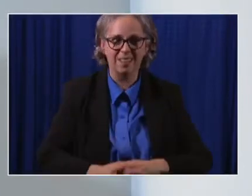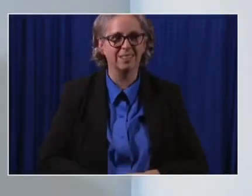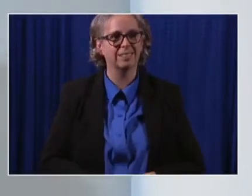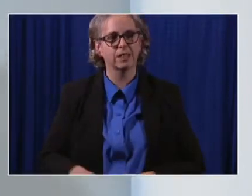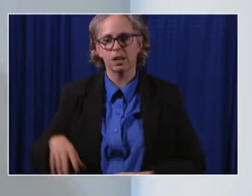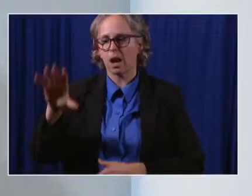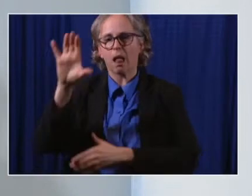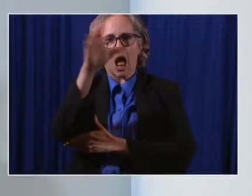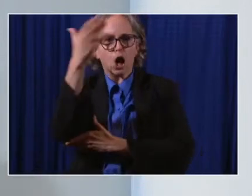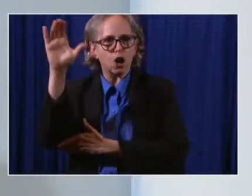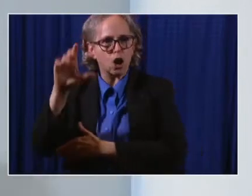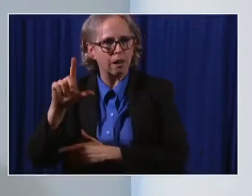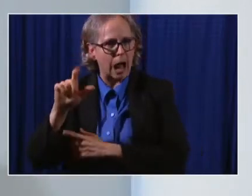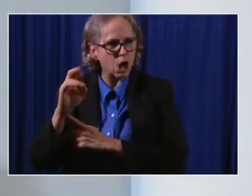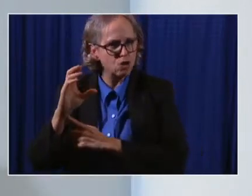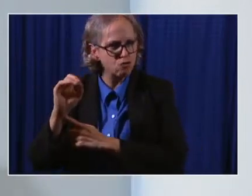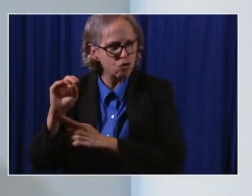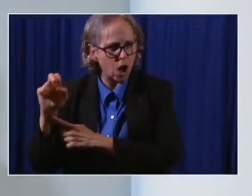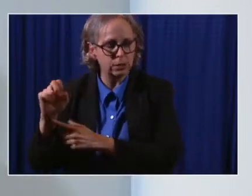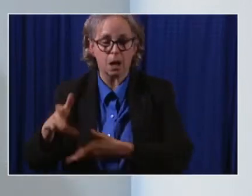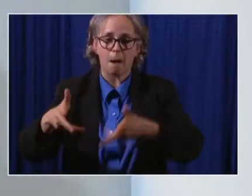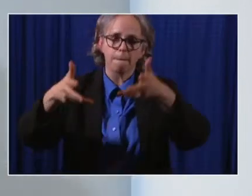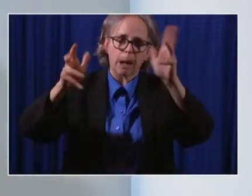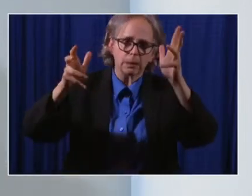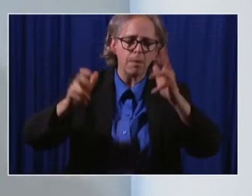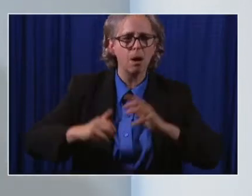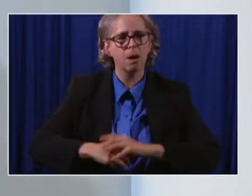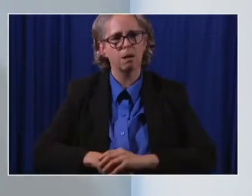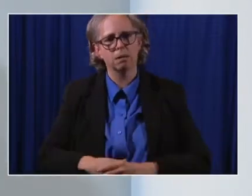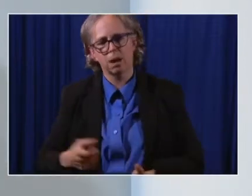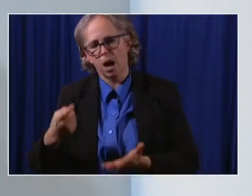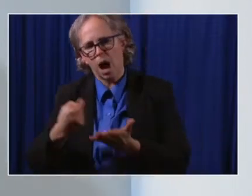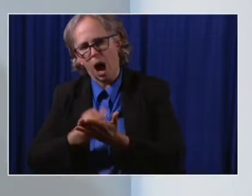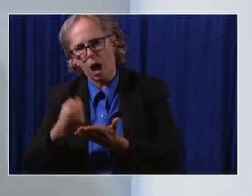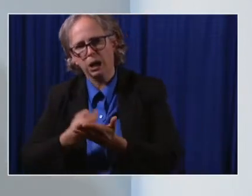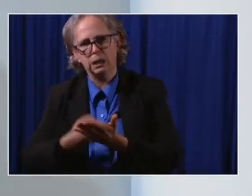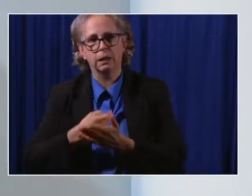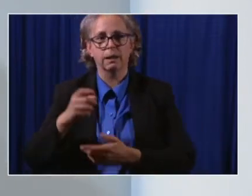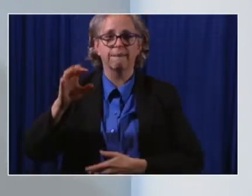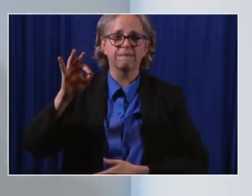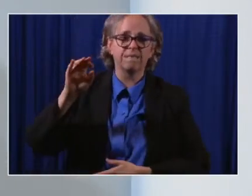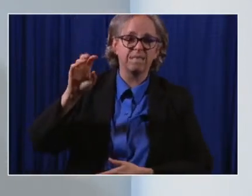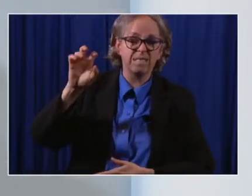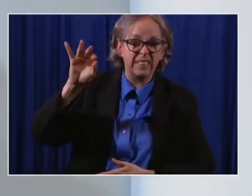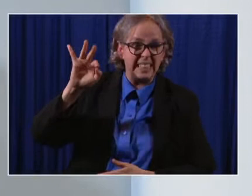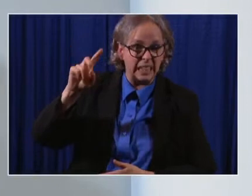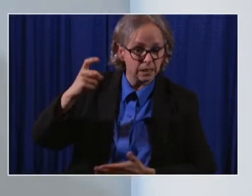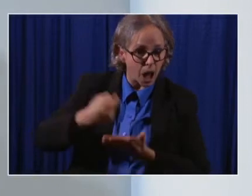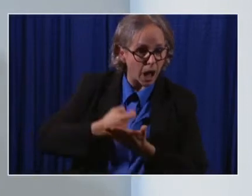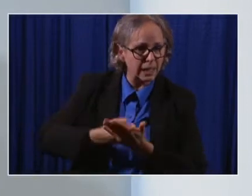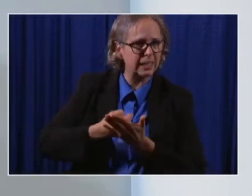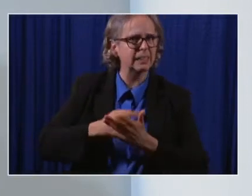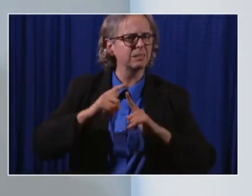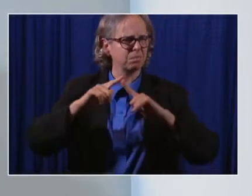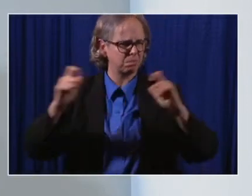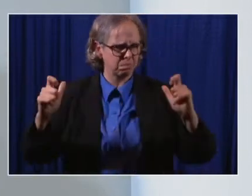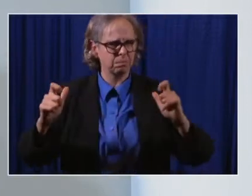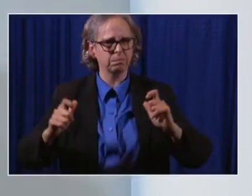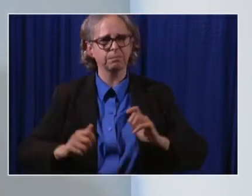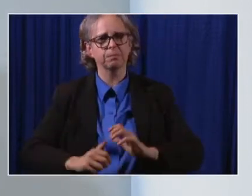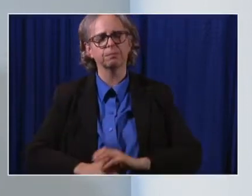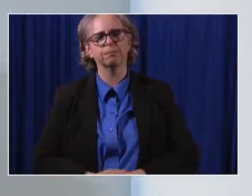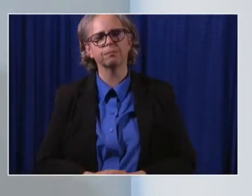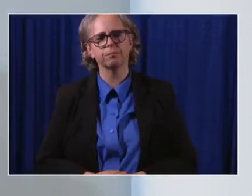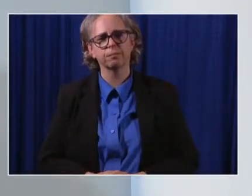basketball, soccer, ice hockey, and field hockey. Now, on July the 4th, there was a temporary